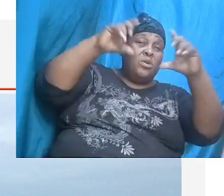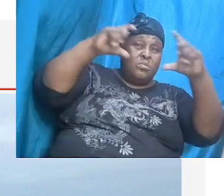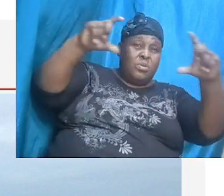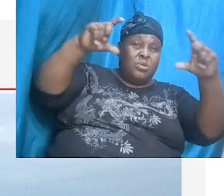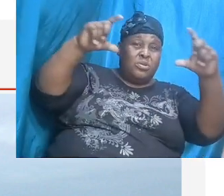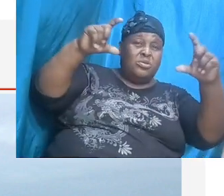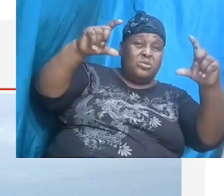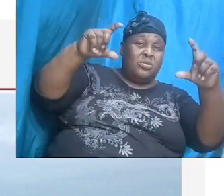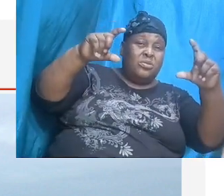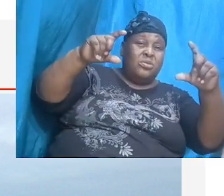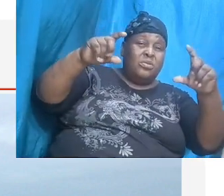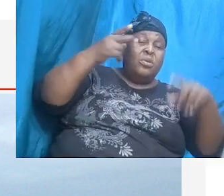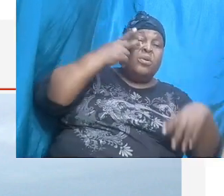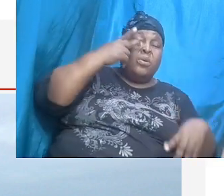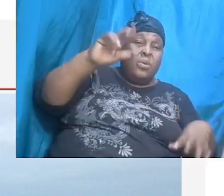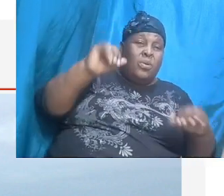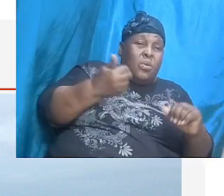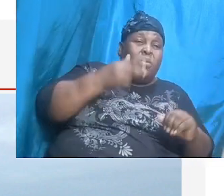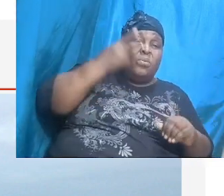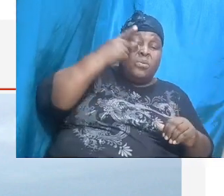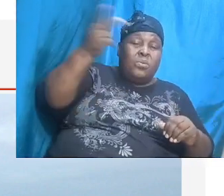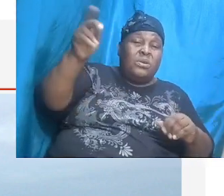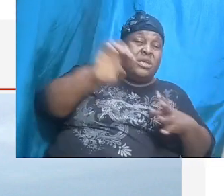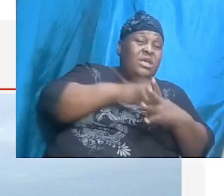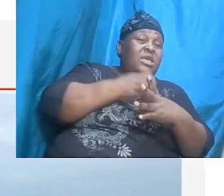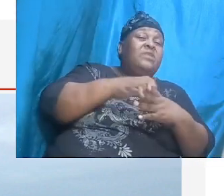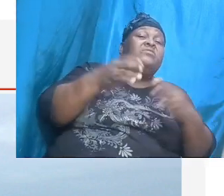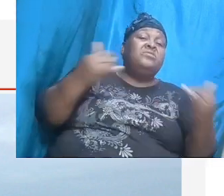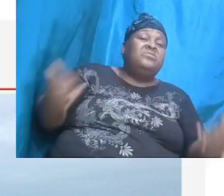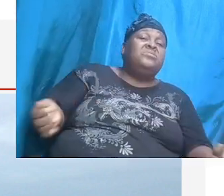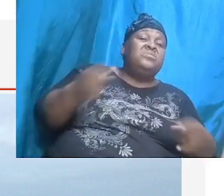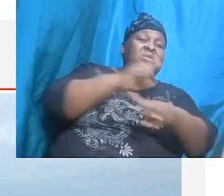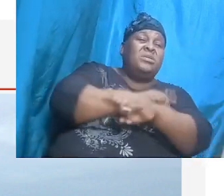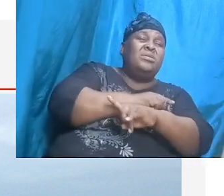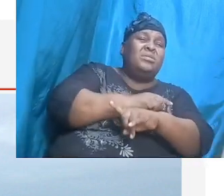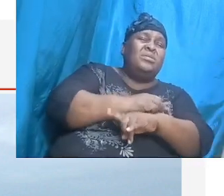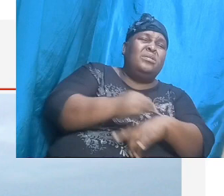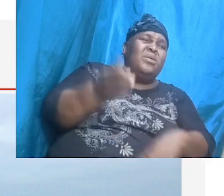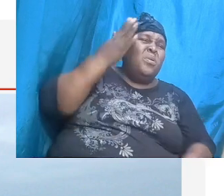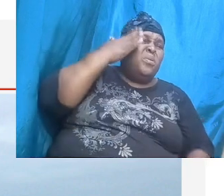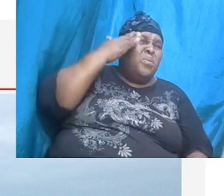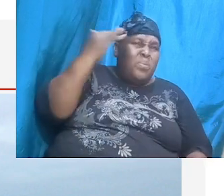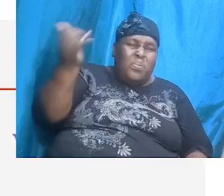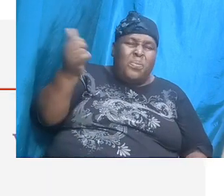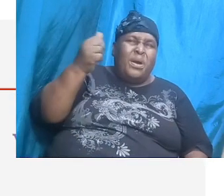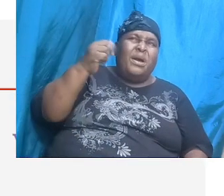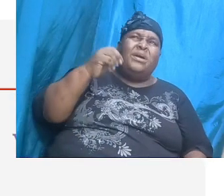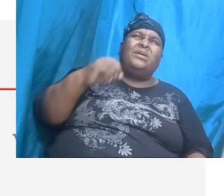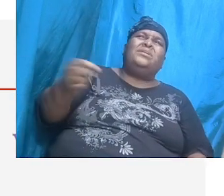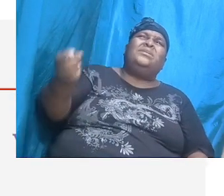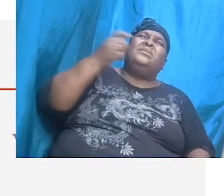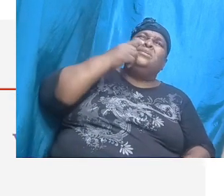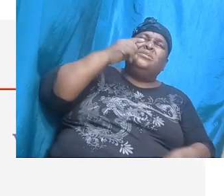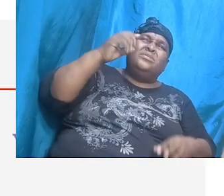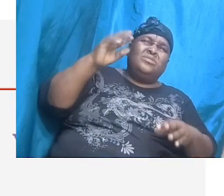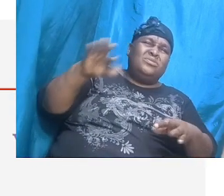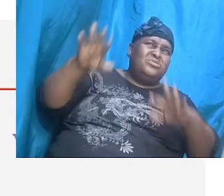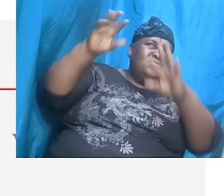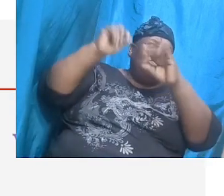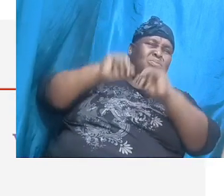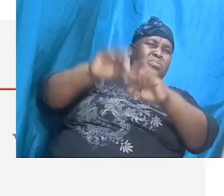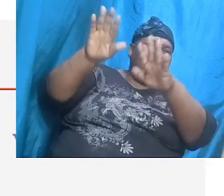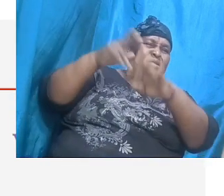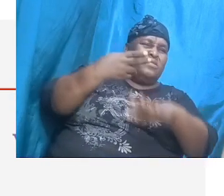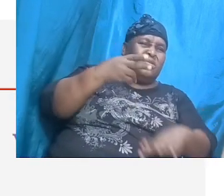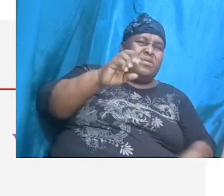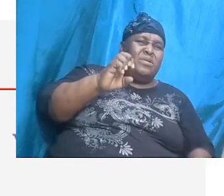picture of how it actually looks even to today. Now, why is the dew of Hermon important? Amen. What is the dew of